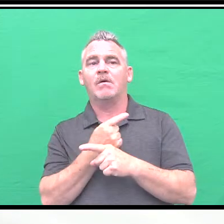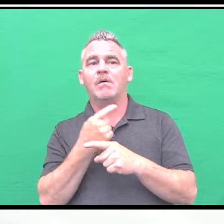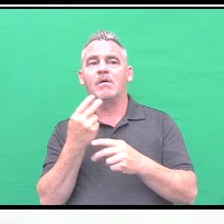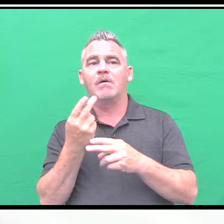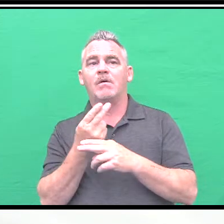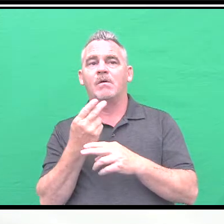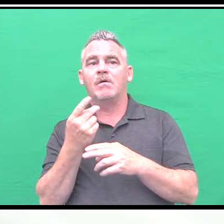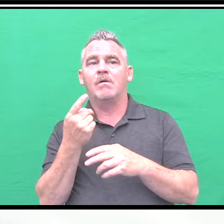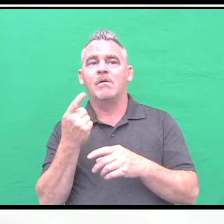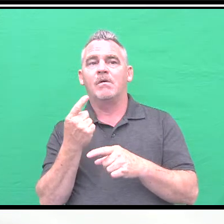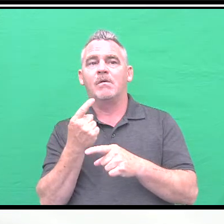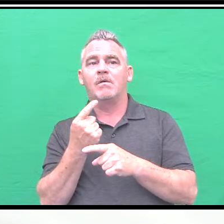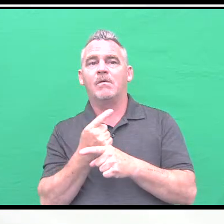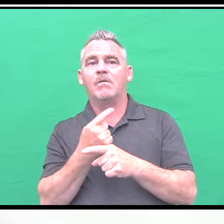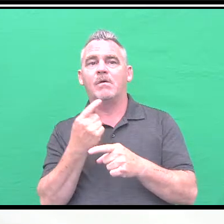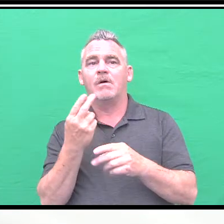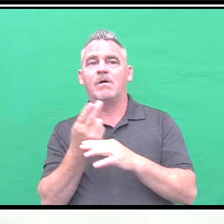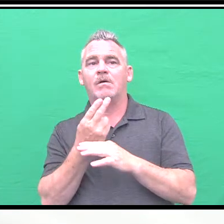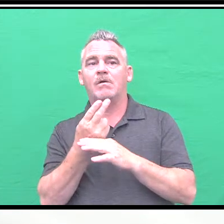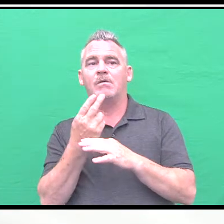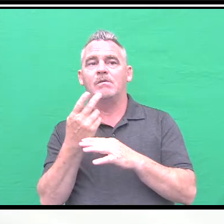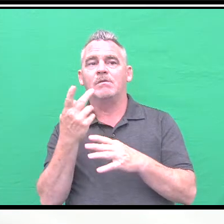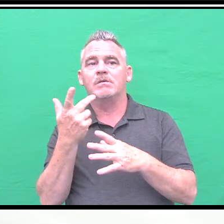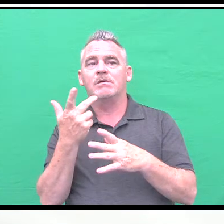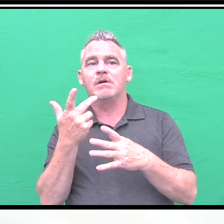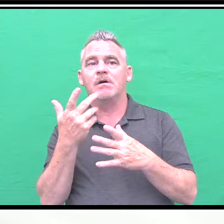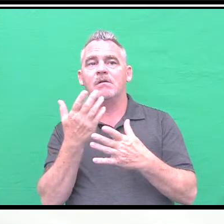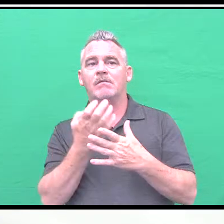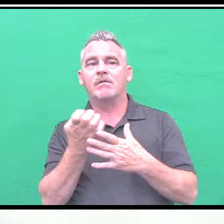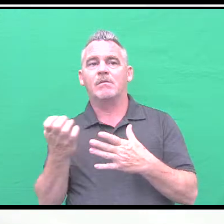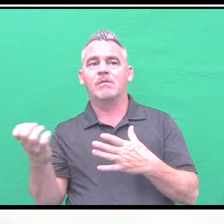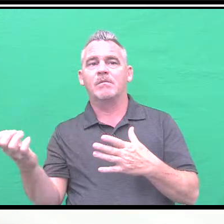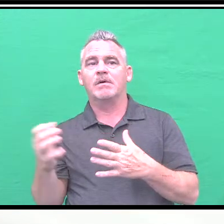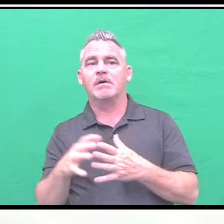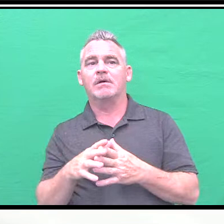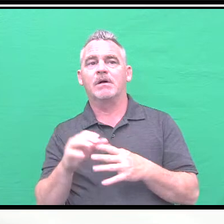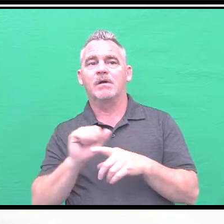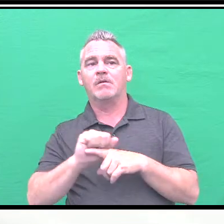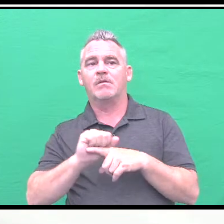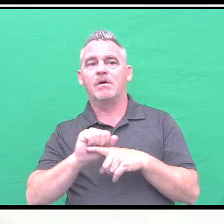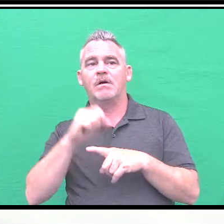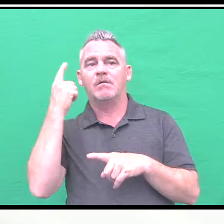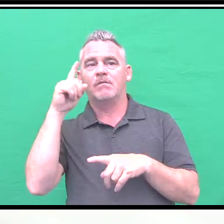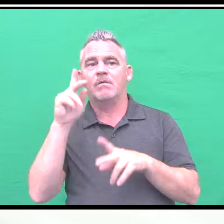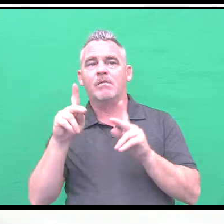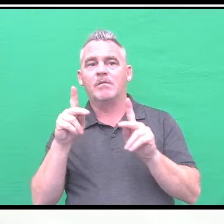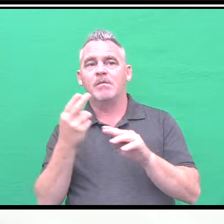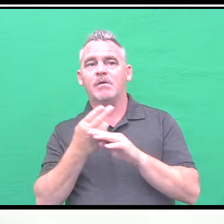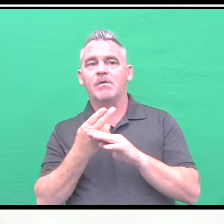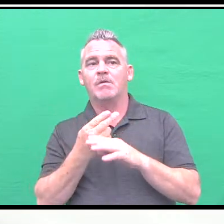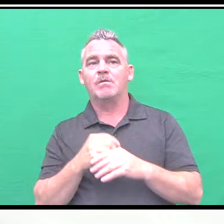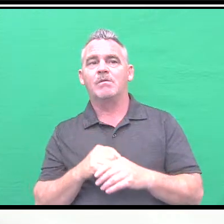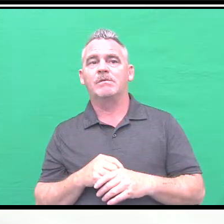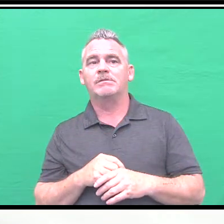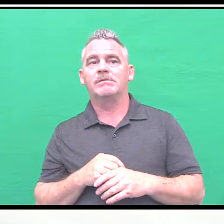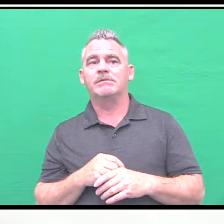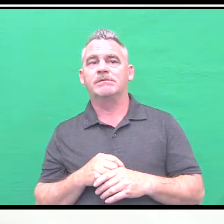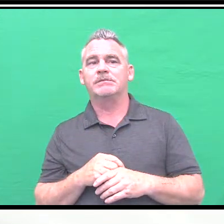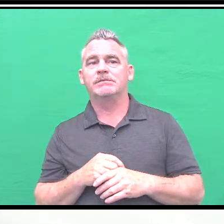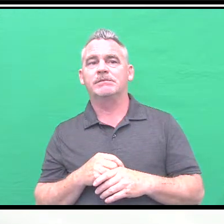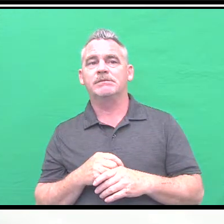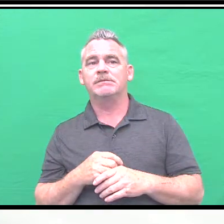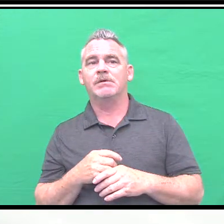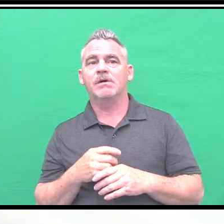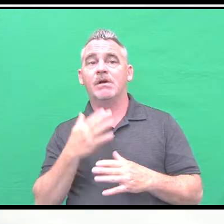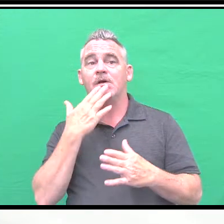including providing appropriate training for our personnel. Our business services and maintenance and operations department did a great job